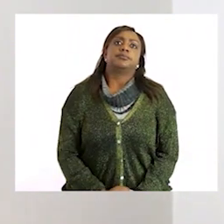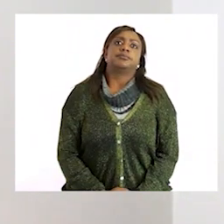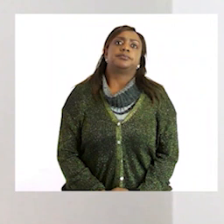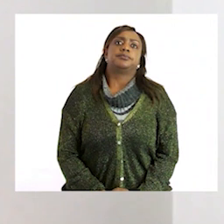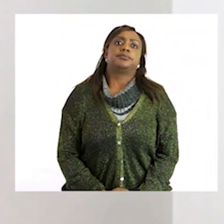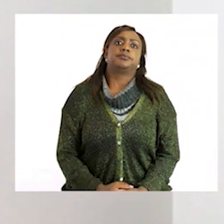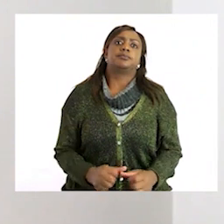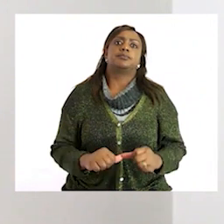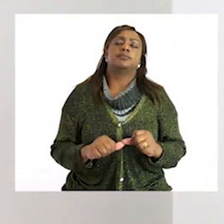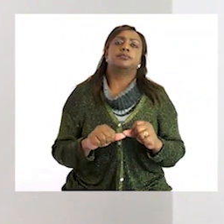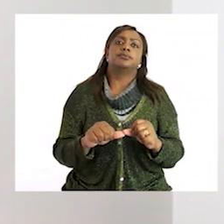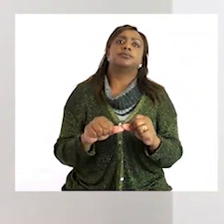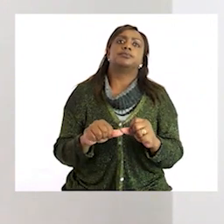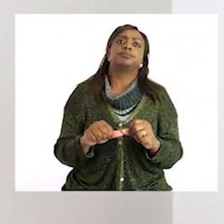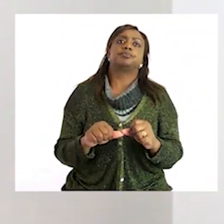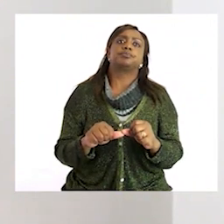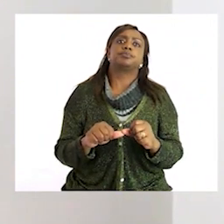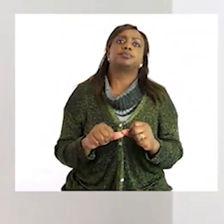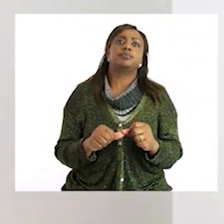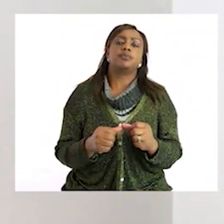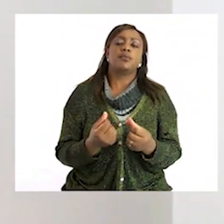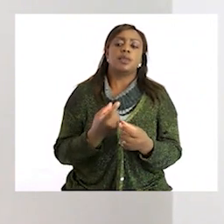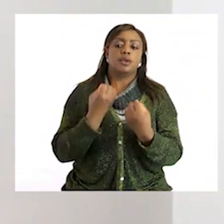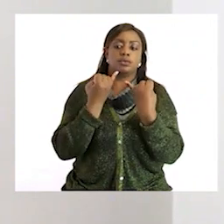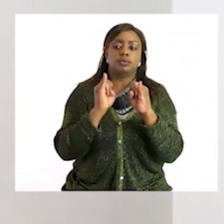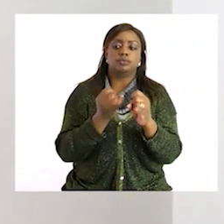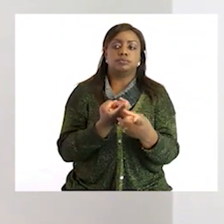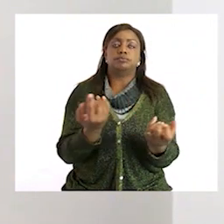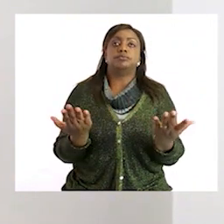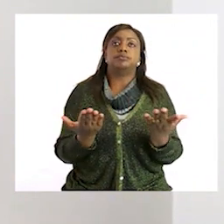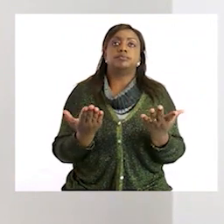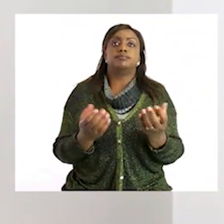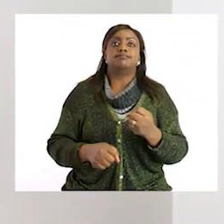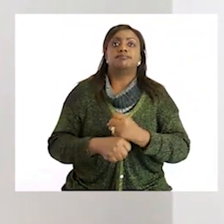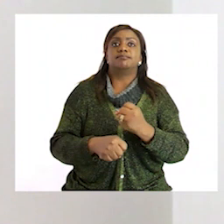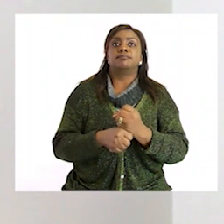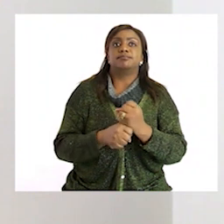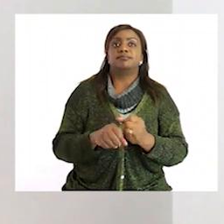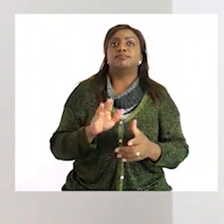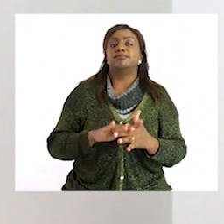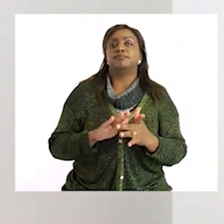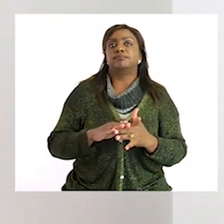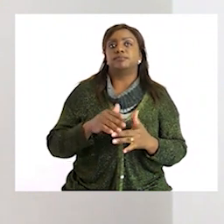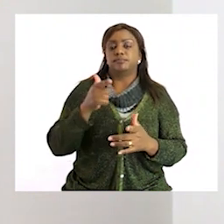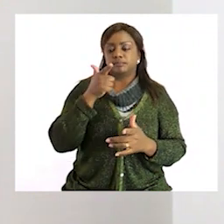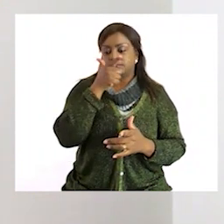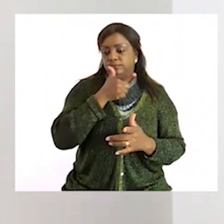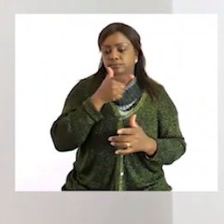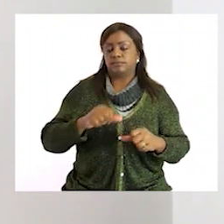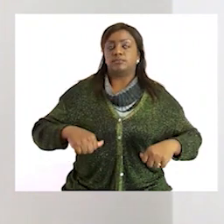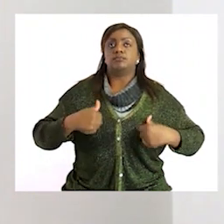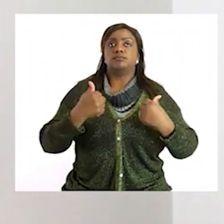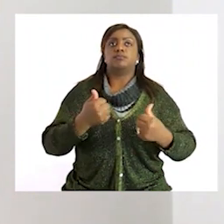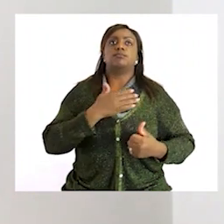Now, let's move on to the sources of information and support about sexual health and sexuality.